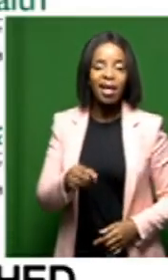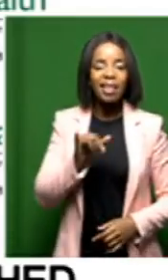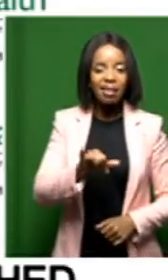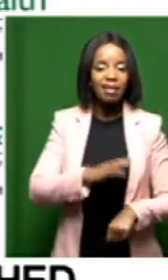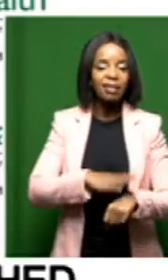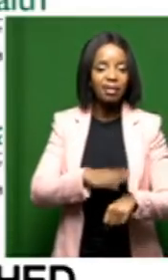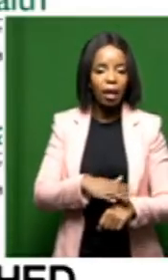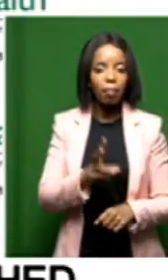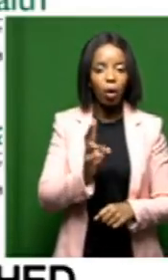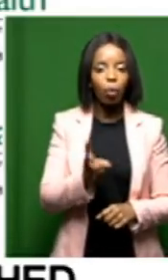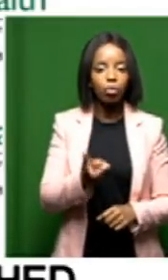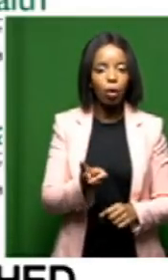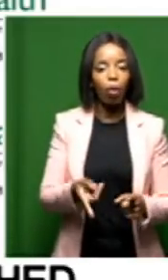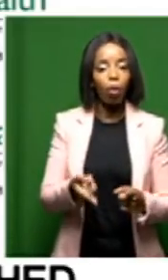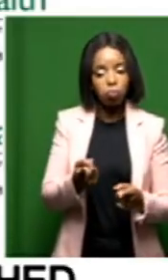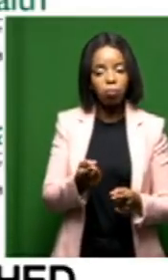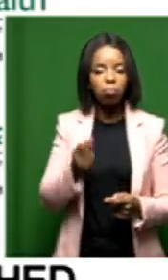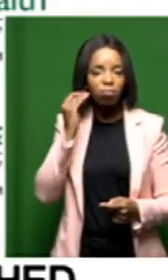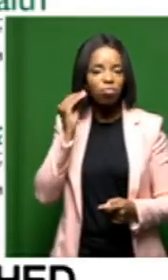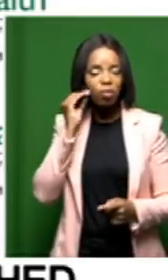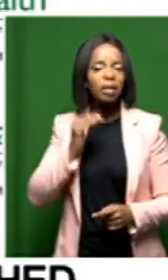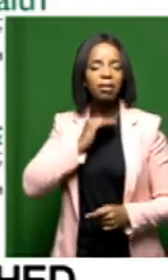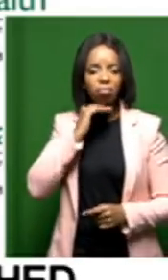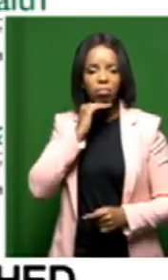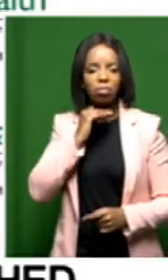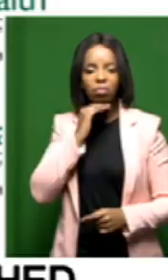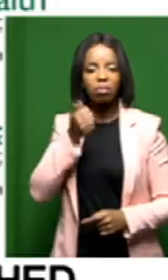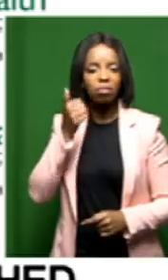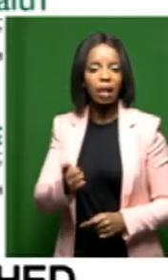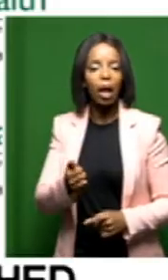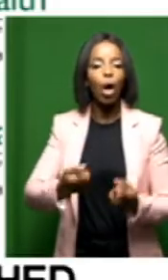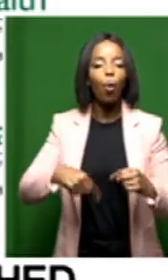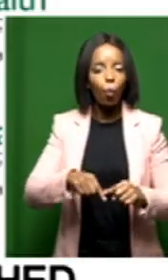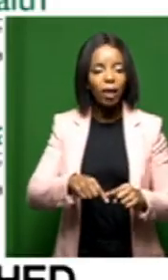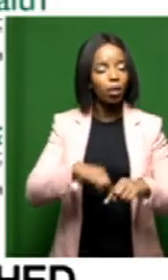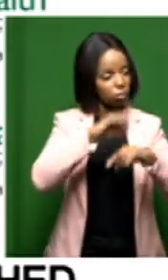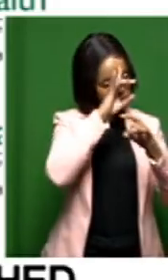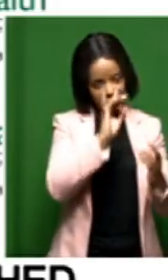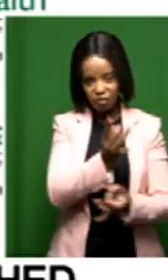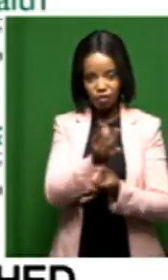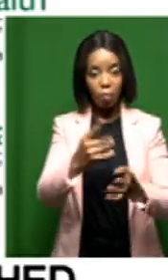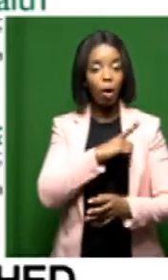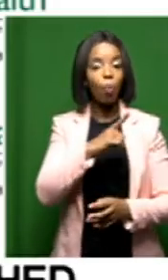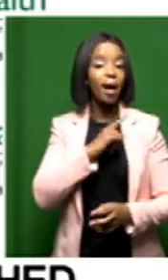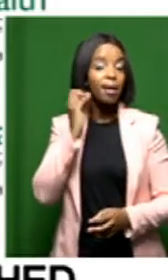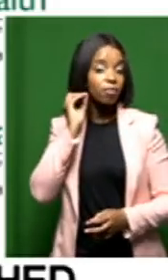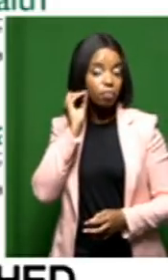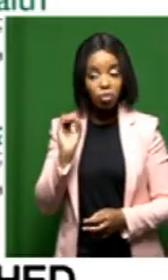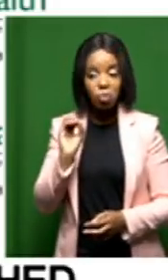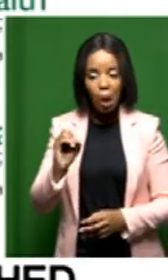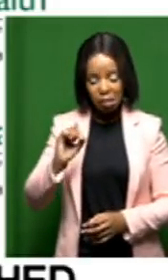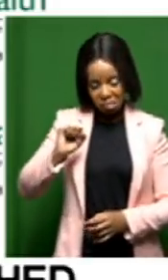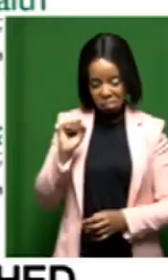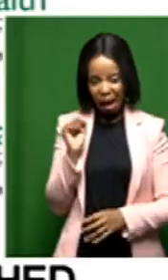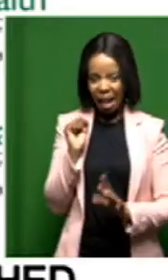ill-informed, because we need to share this information as early as possible, so that not only